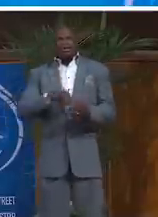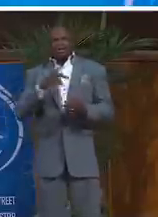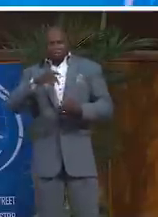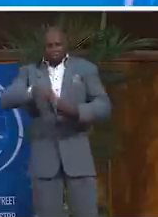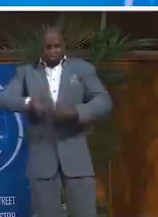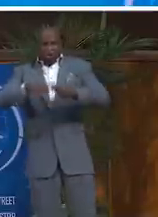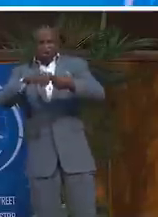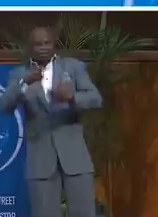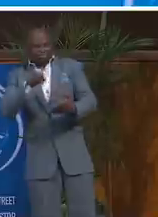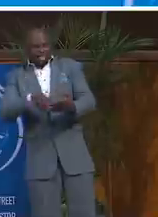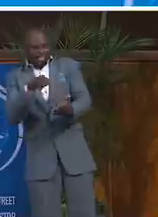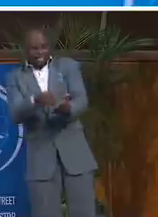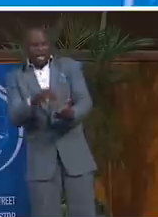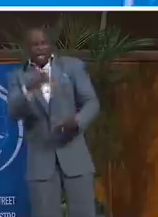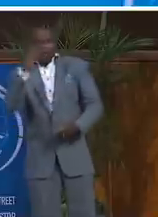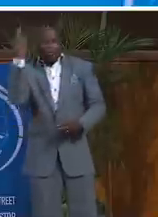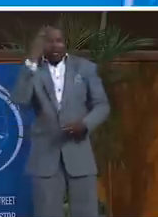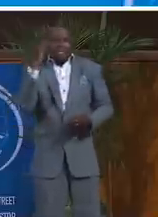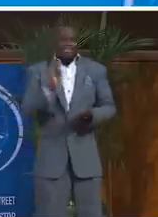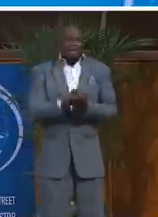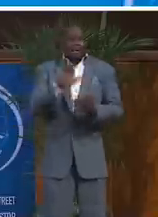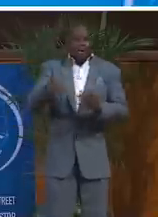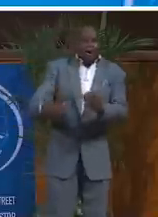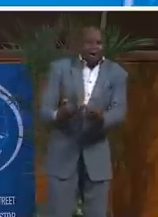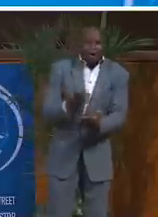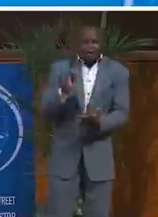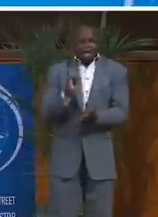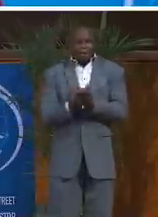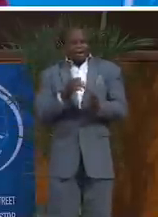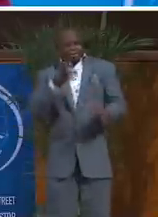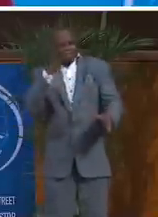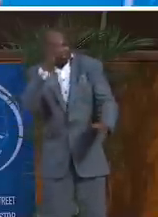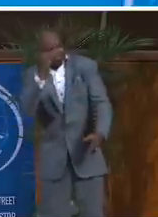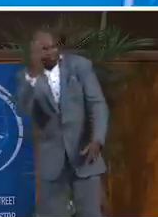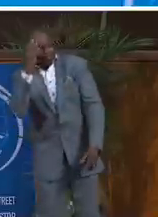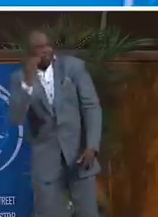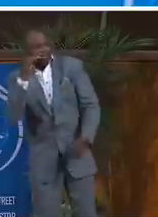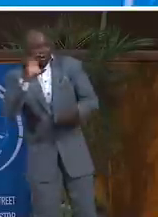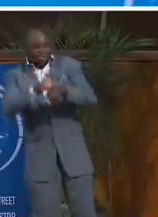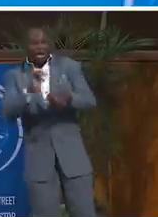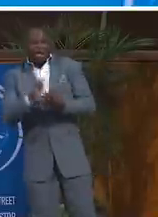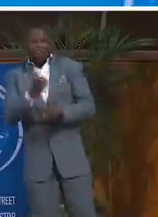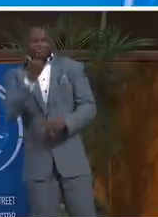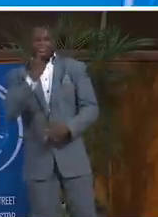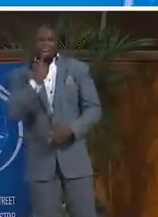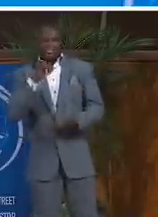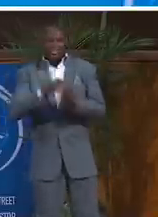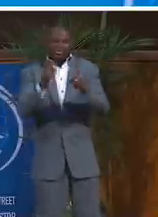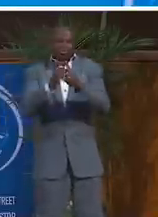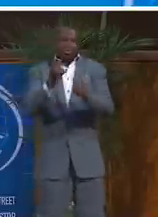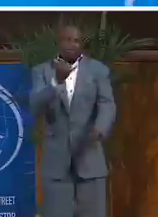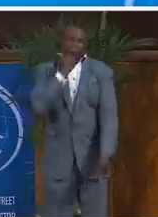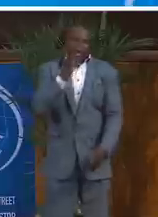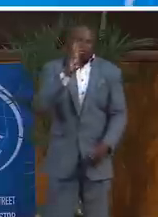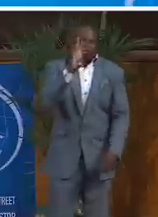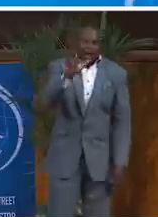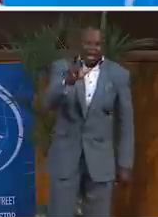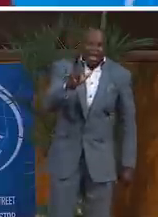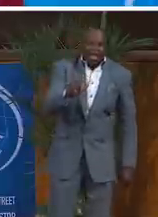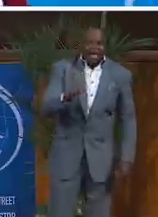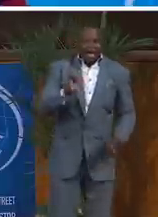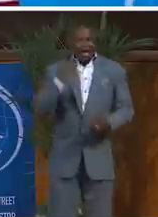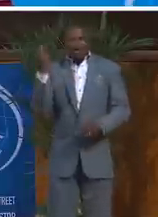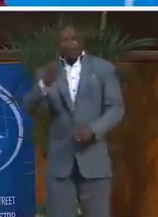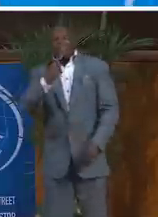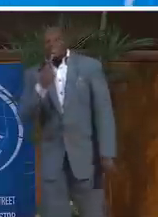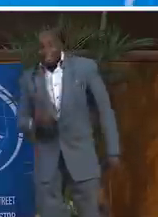read this because I realized that from all of my theological life, I have misquoted this verse. I have